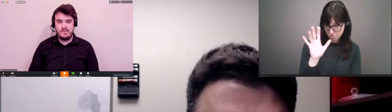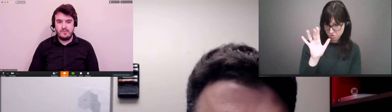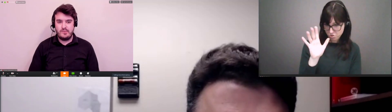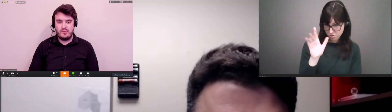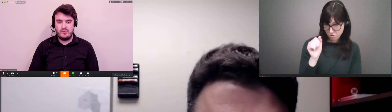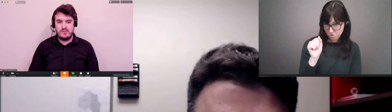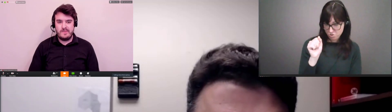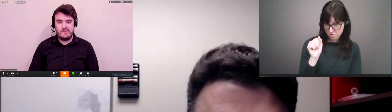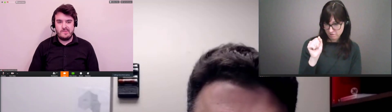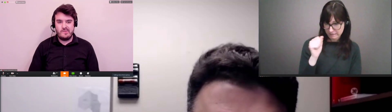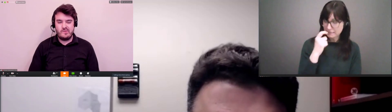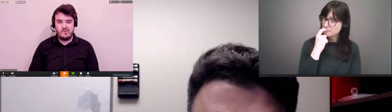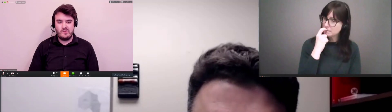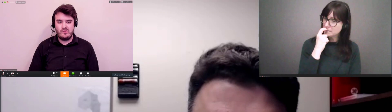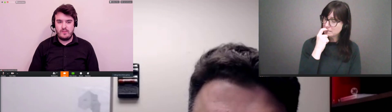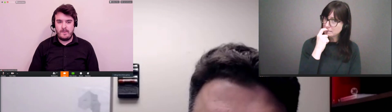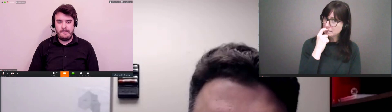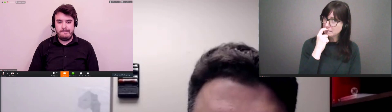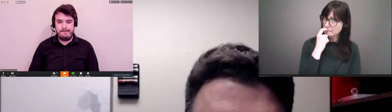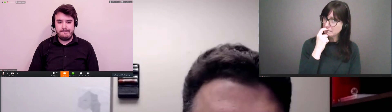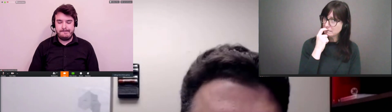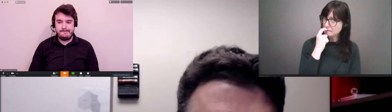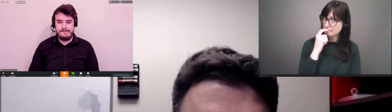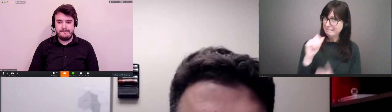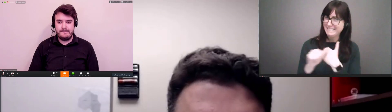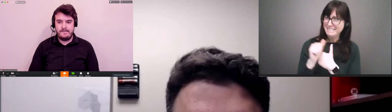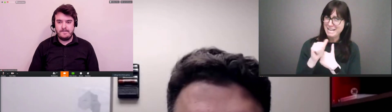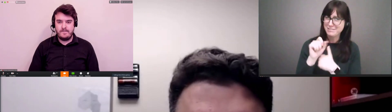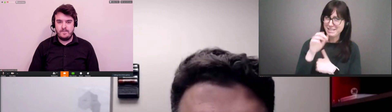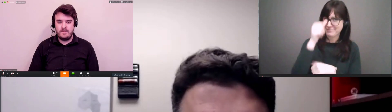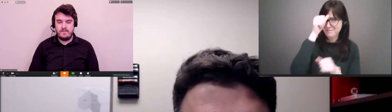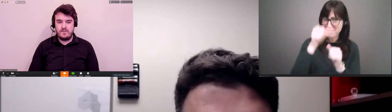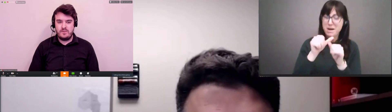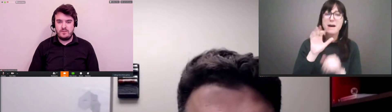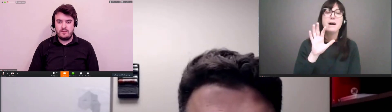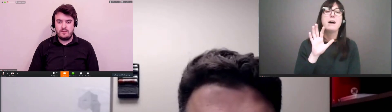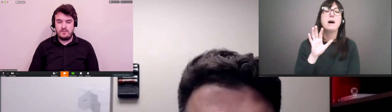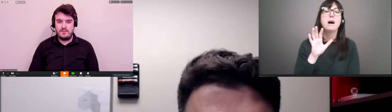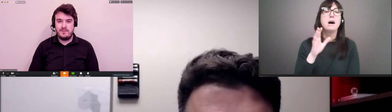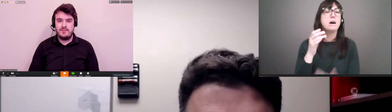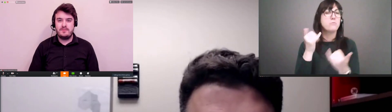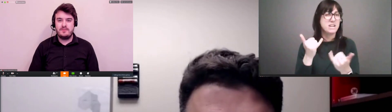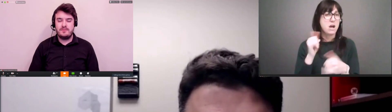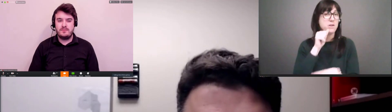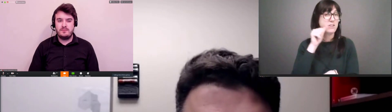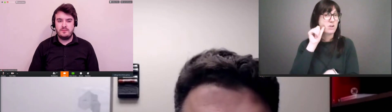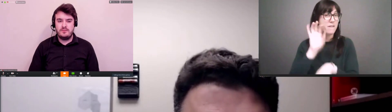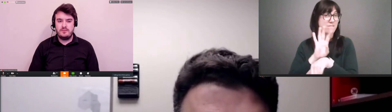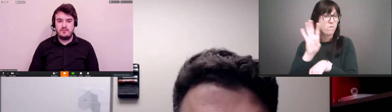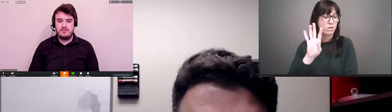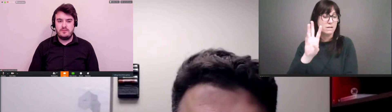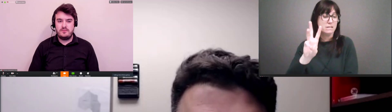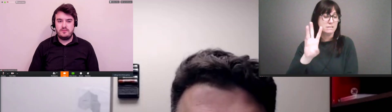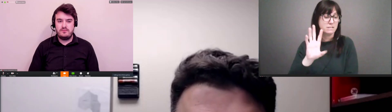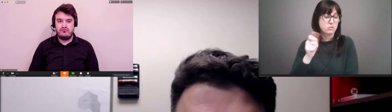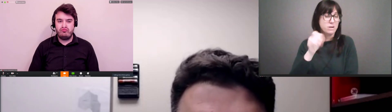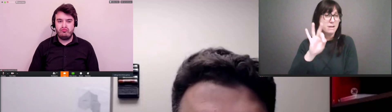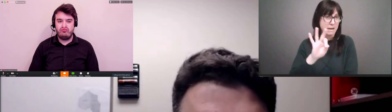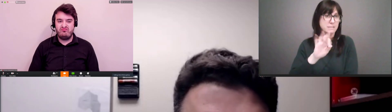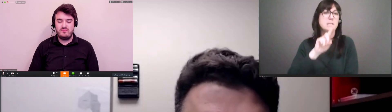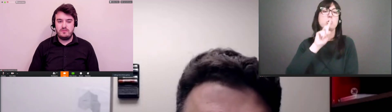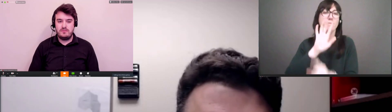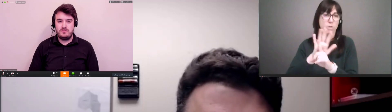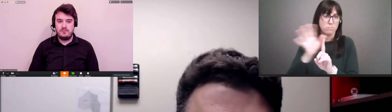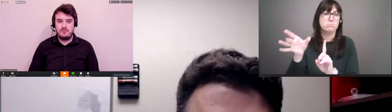worried about just doing that. So we are at currently, as of 4 p.m. yesterday, 619 lab confirmed.